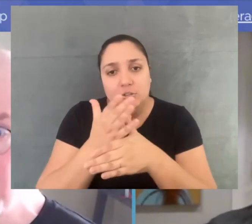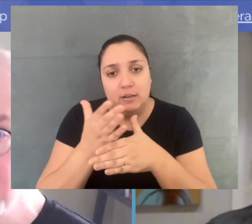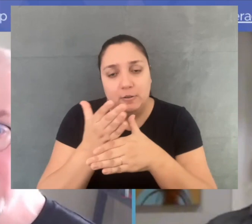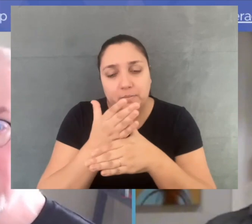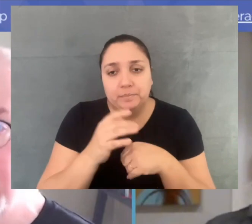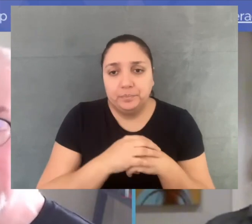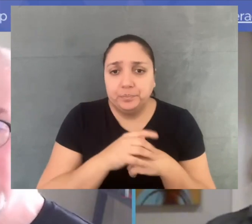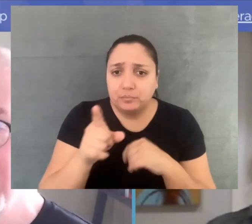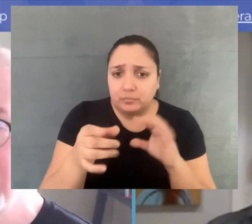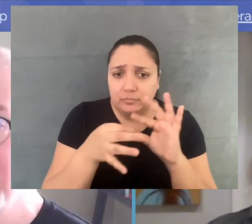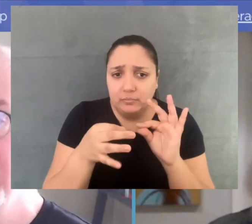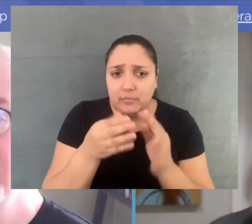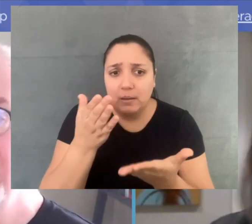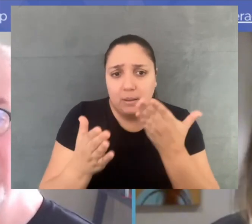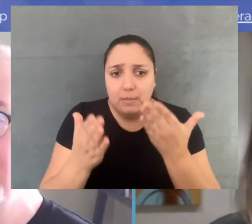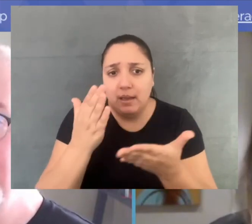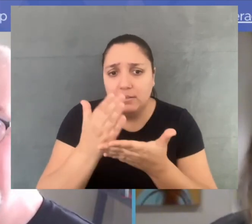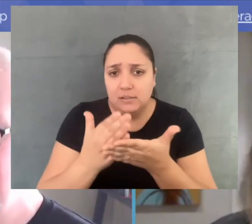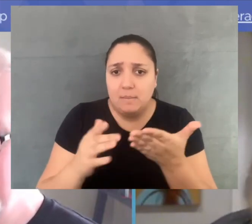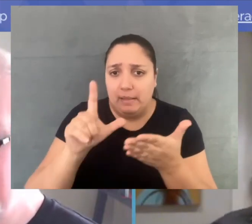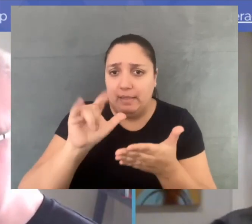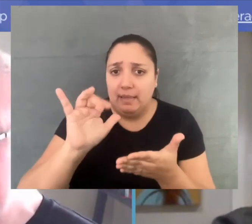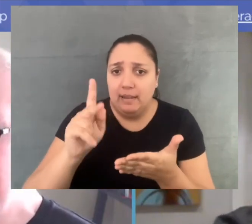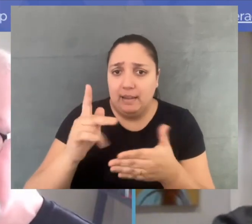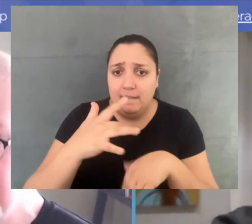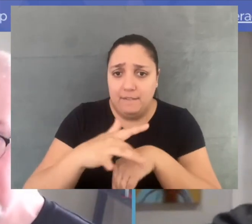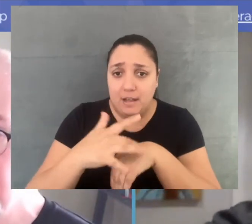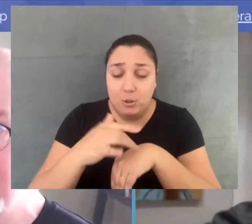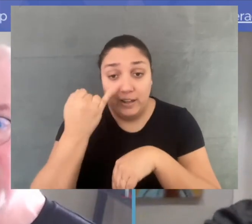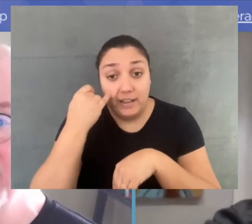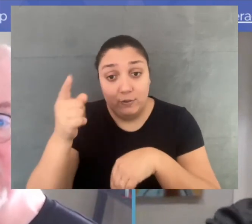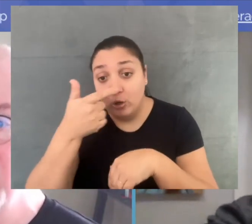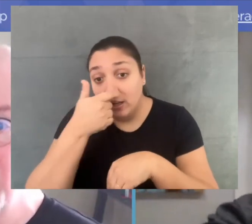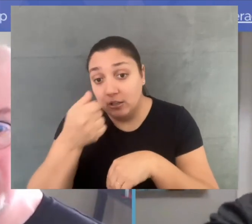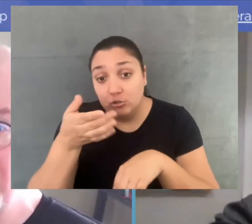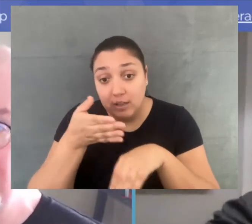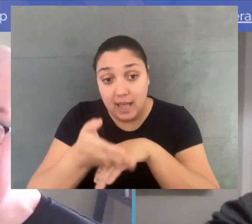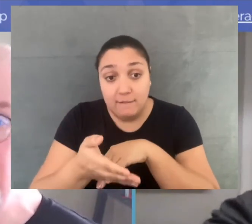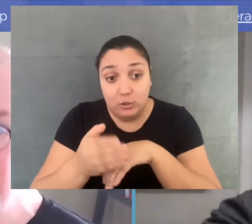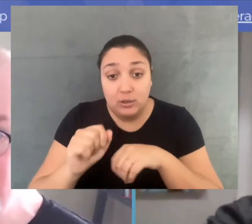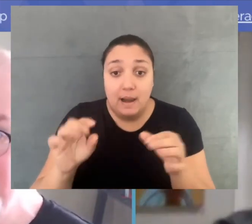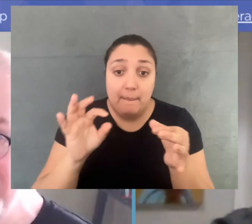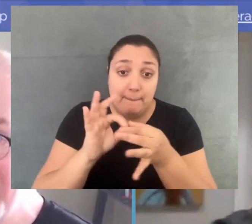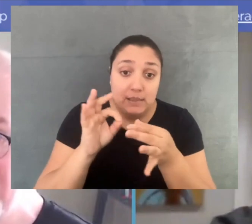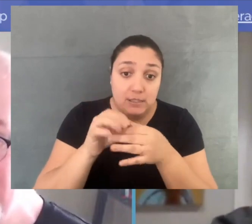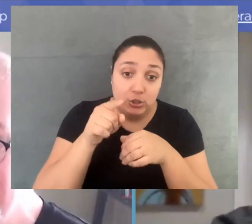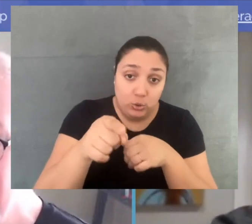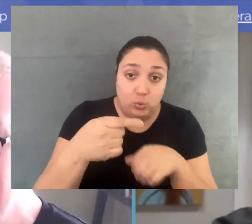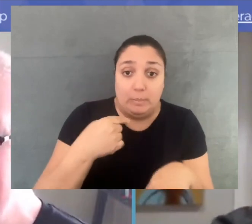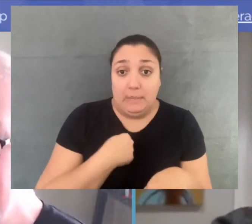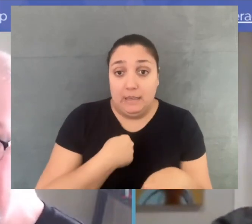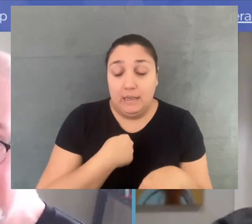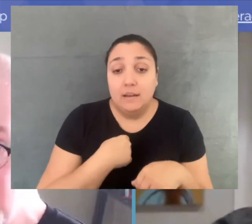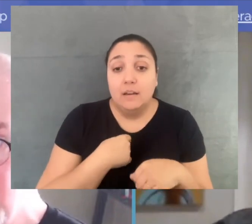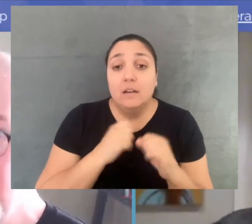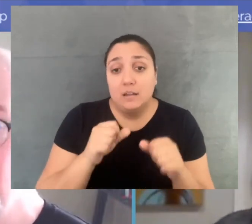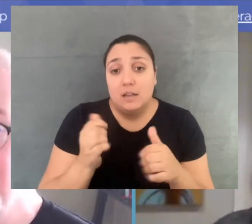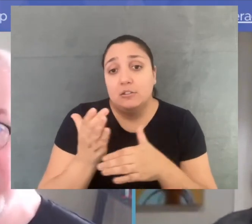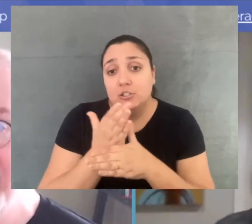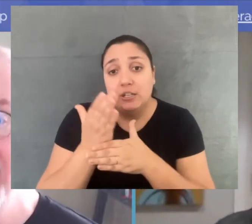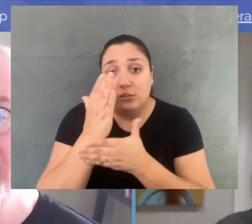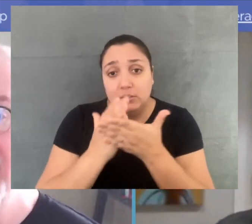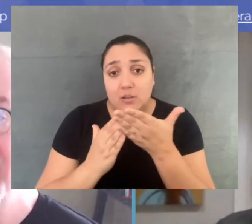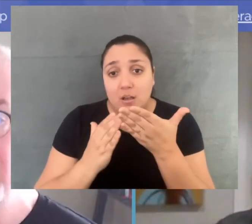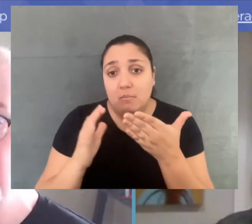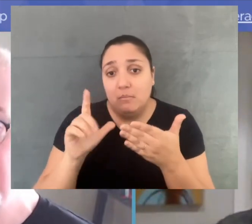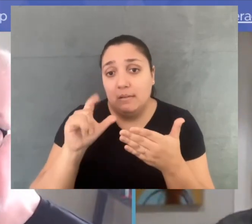some resources to be able to share. You said you may have some links for us. So anyone who's interested after this can message you or